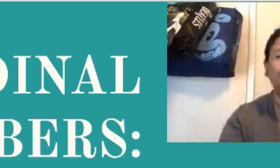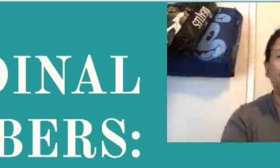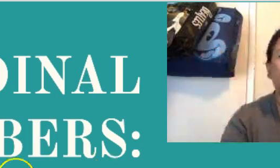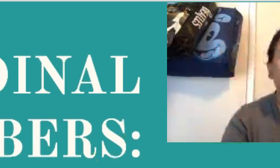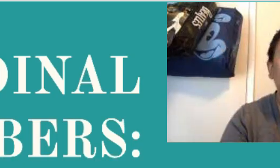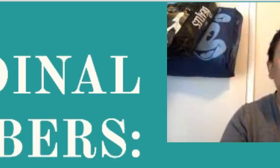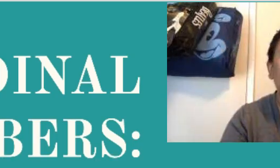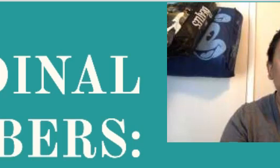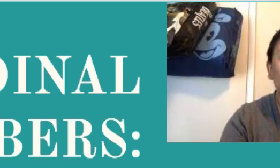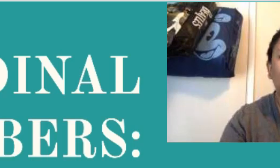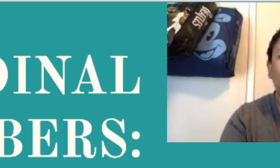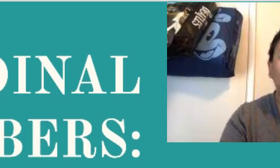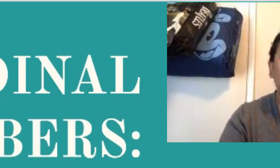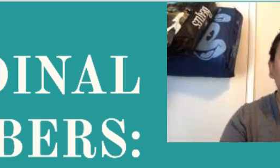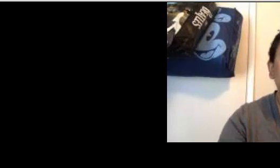are. Okay,